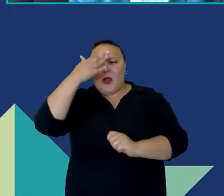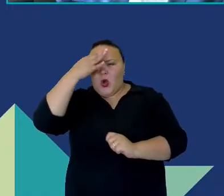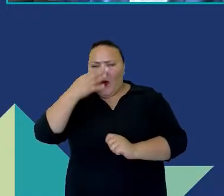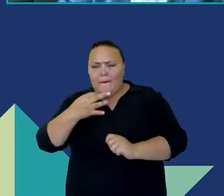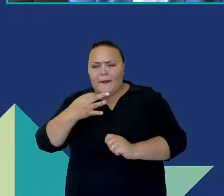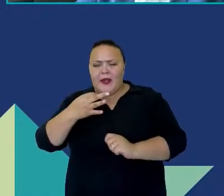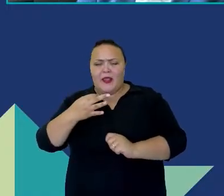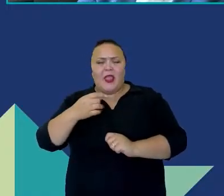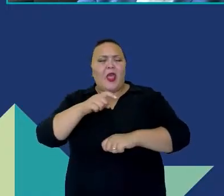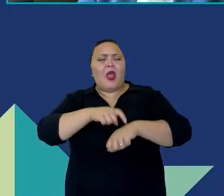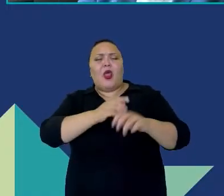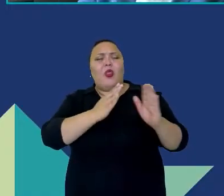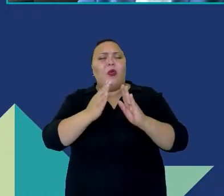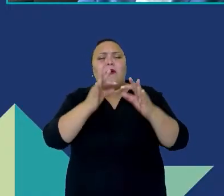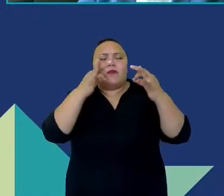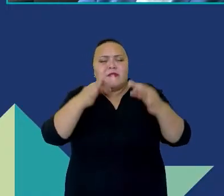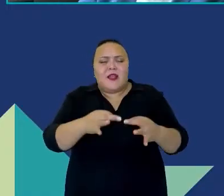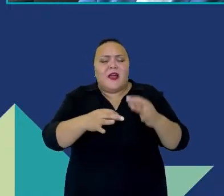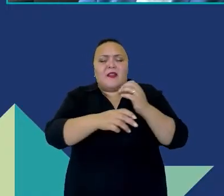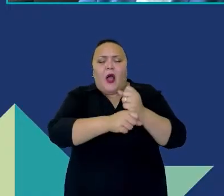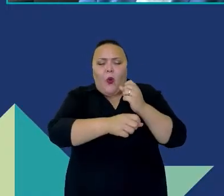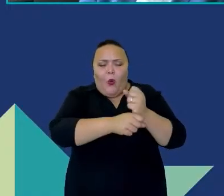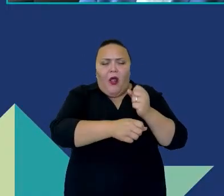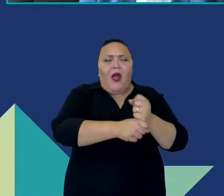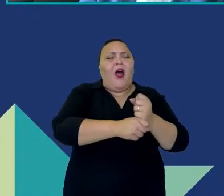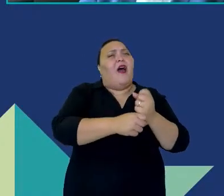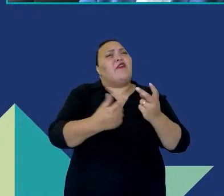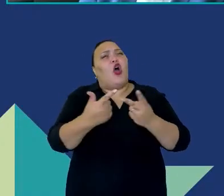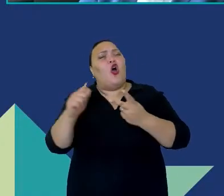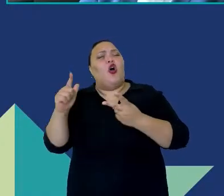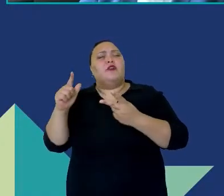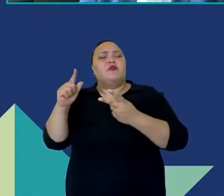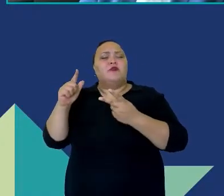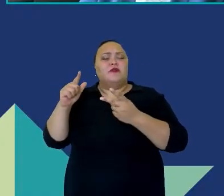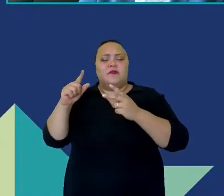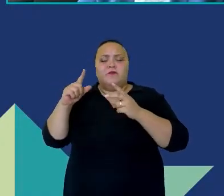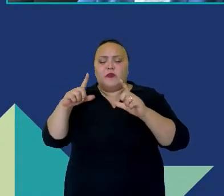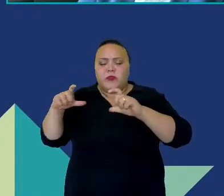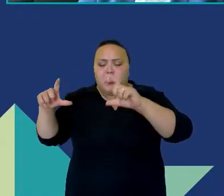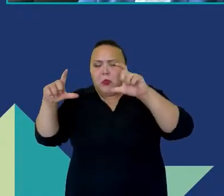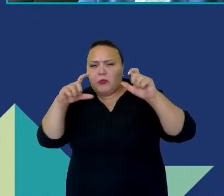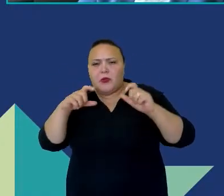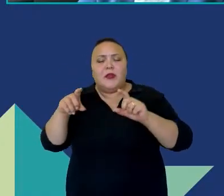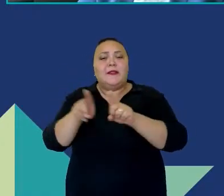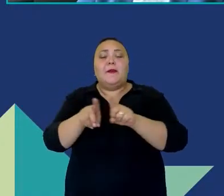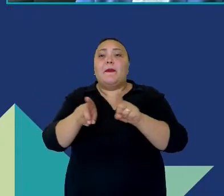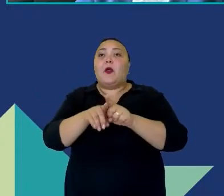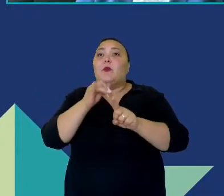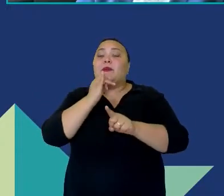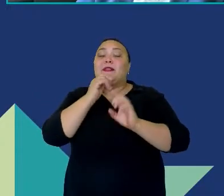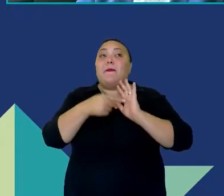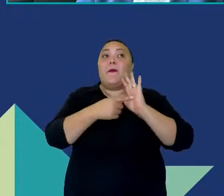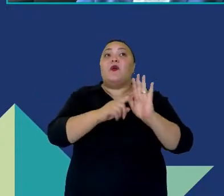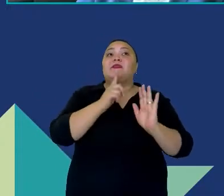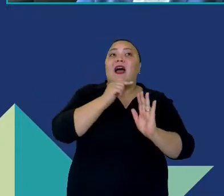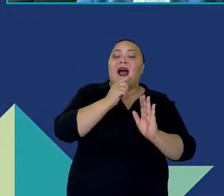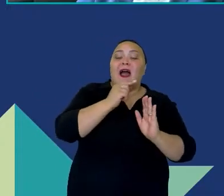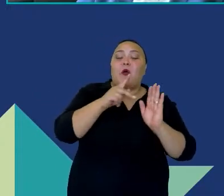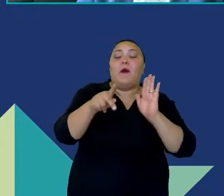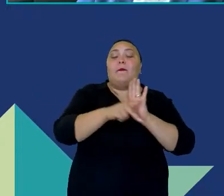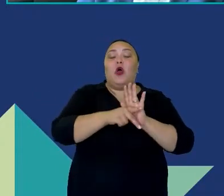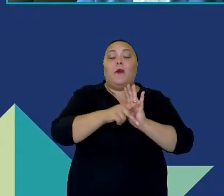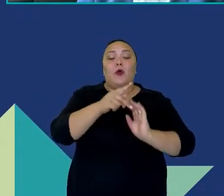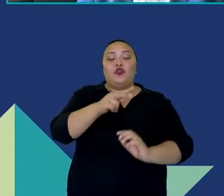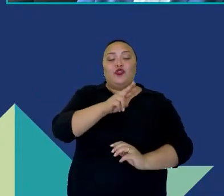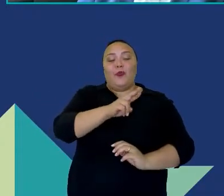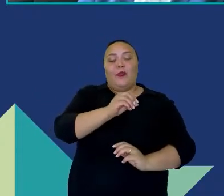projected. For example, precipitation, processed water, pit water, raw water, and not only